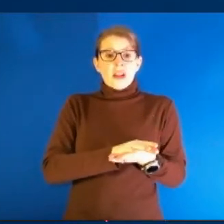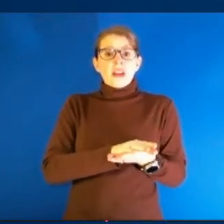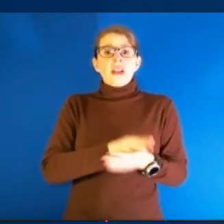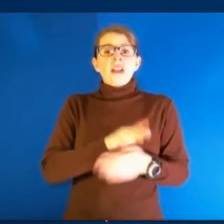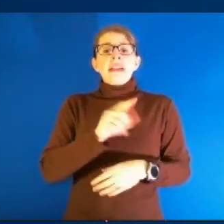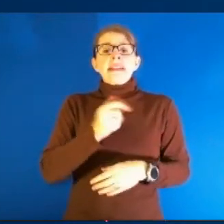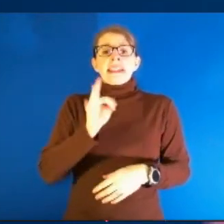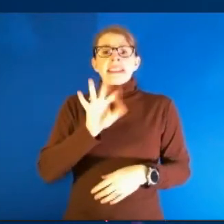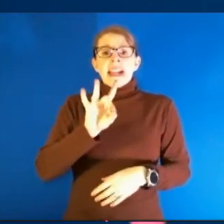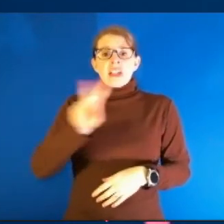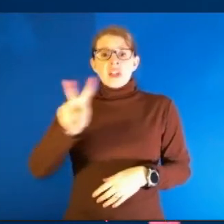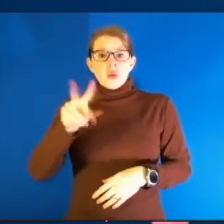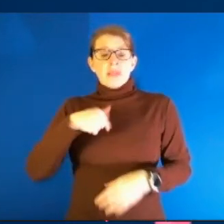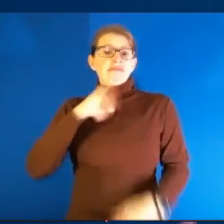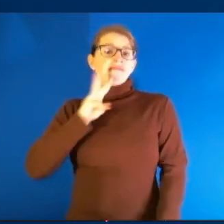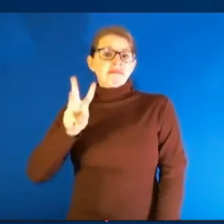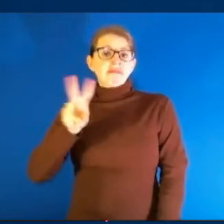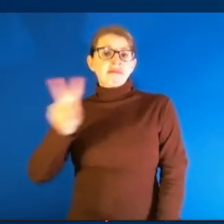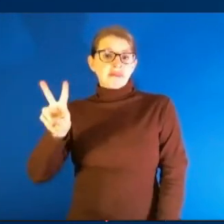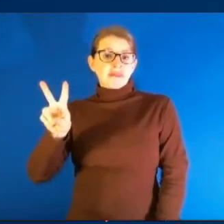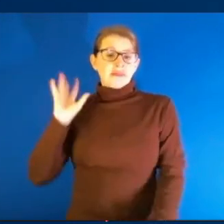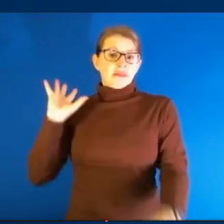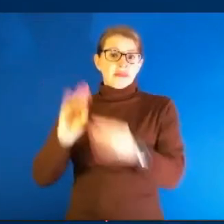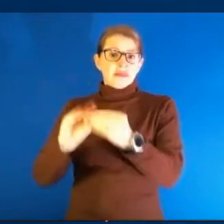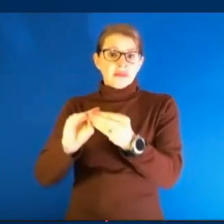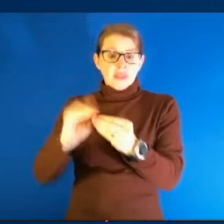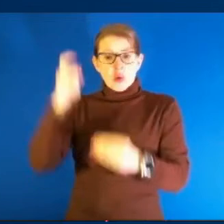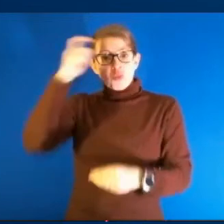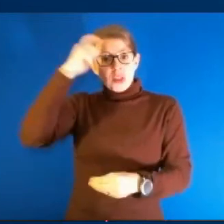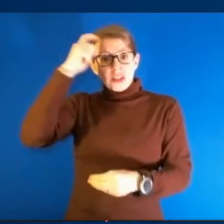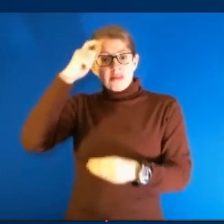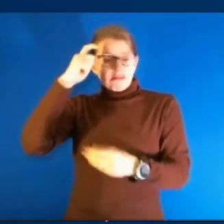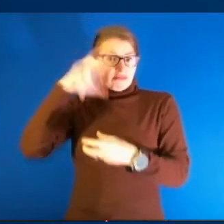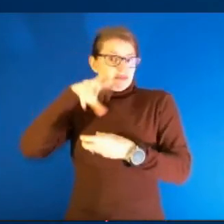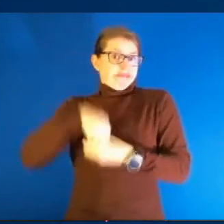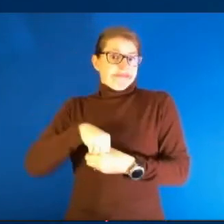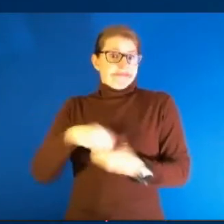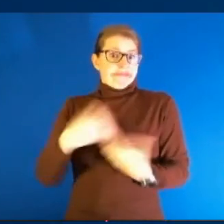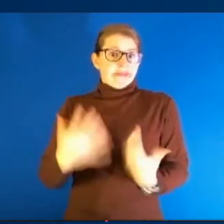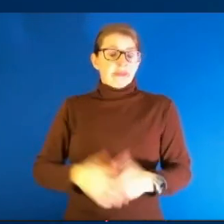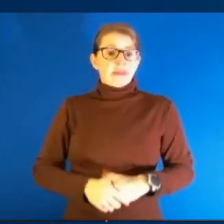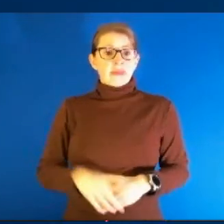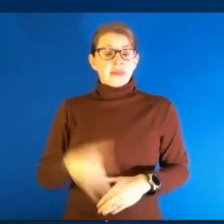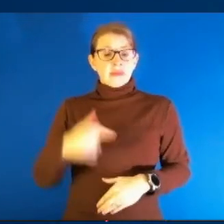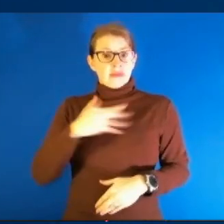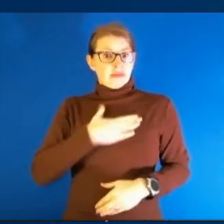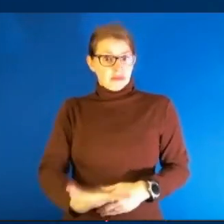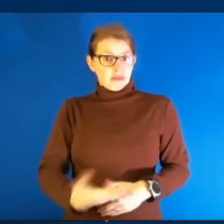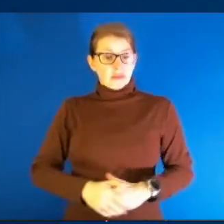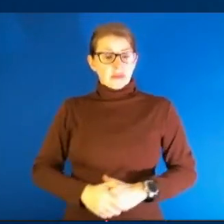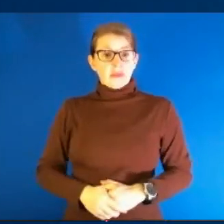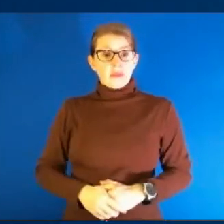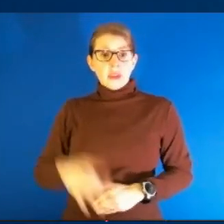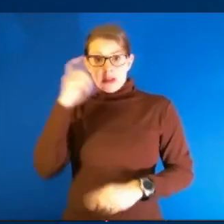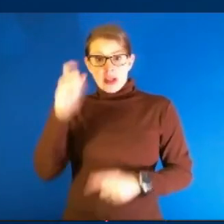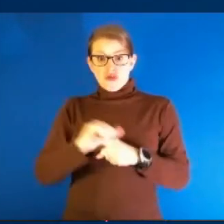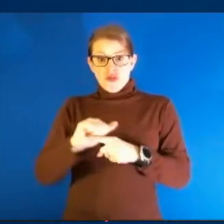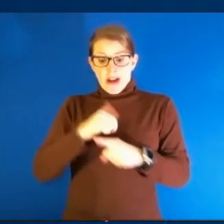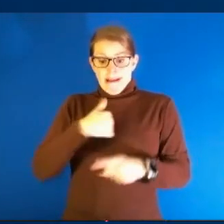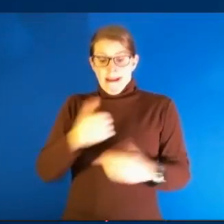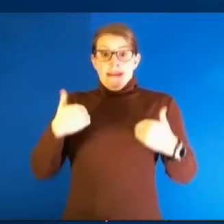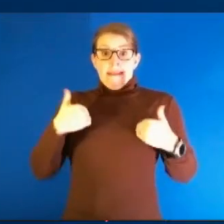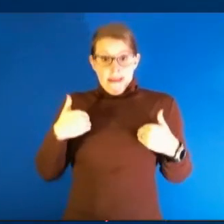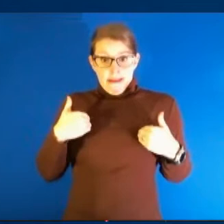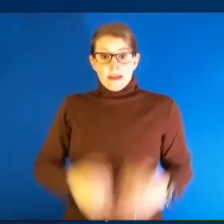there's just this accumulative wisdom that comes about. And I'm willing, because of the training I've had and the training